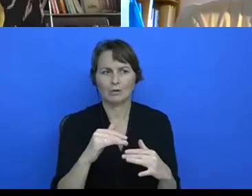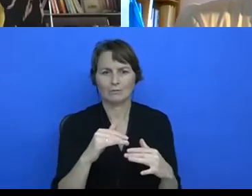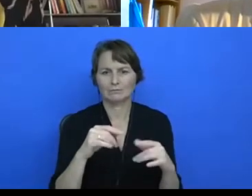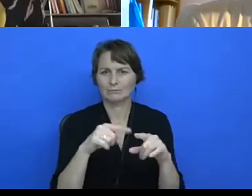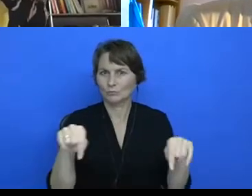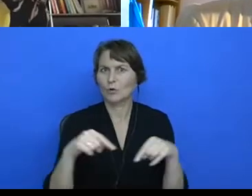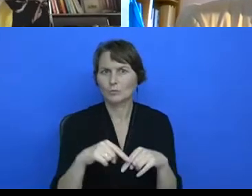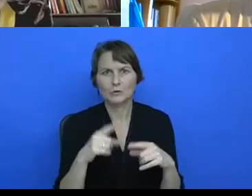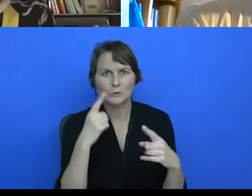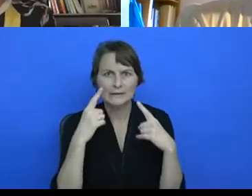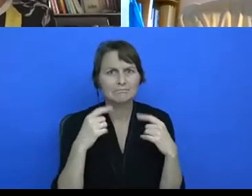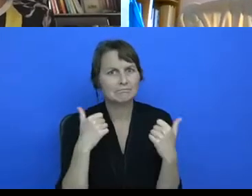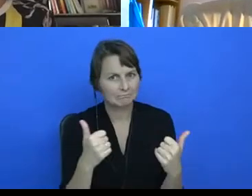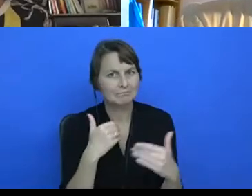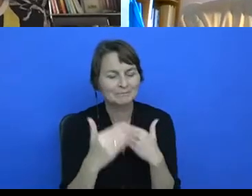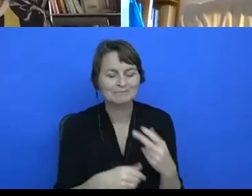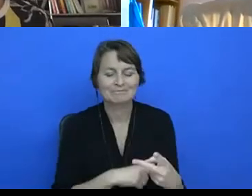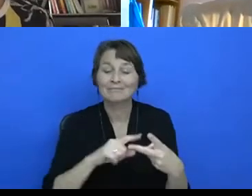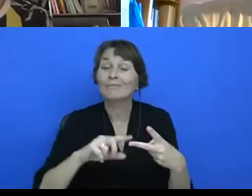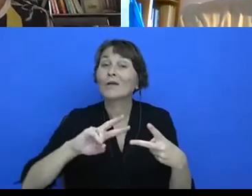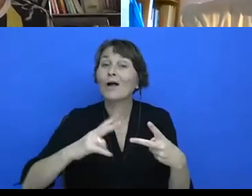did, we also had a quiz. We had a